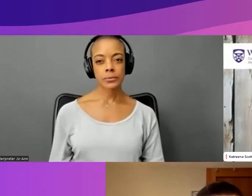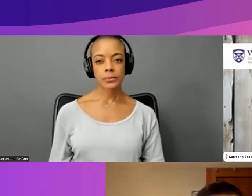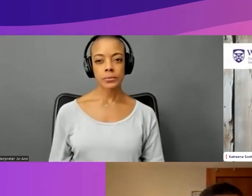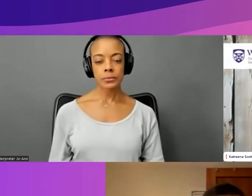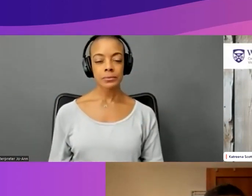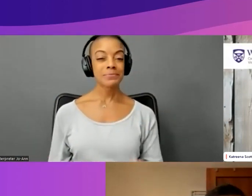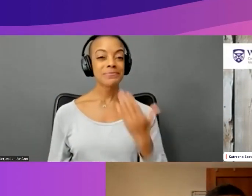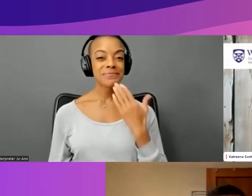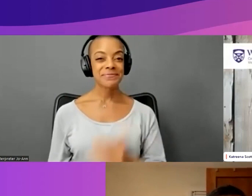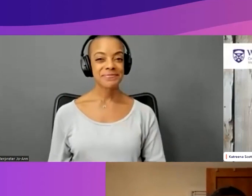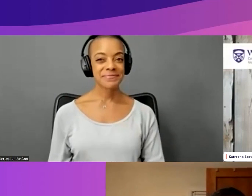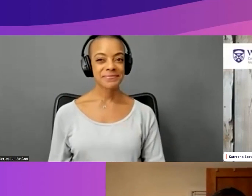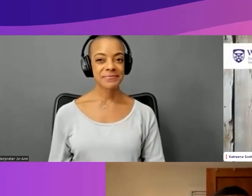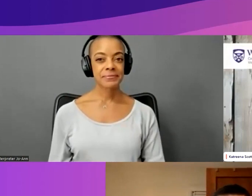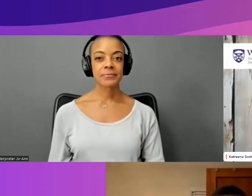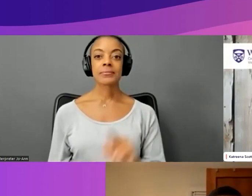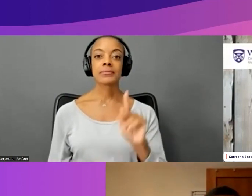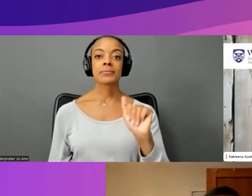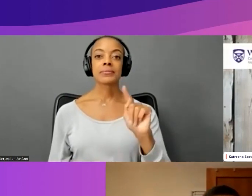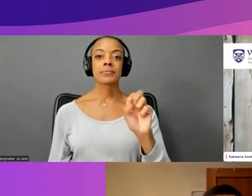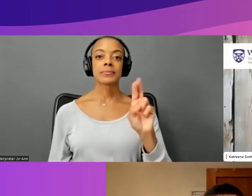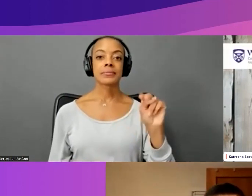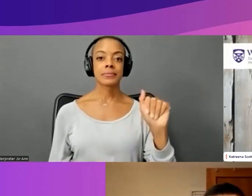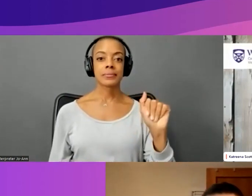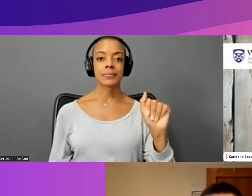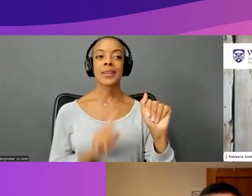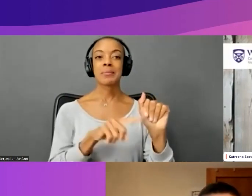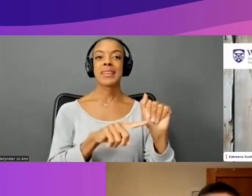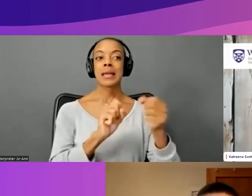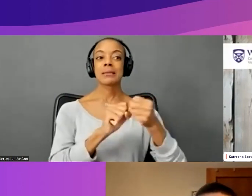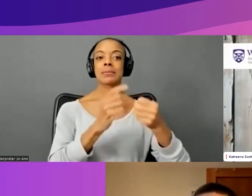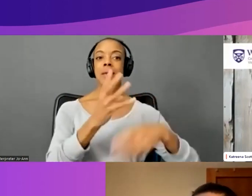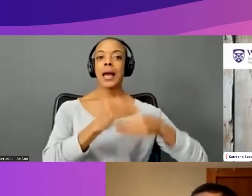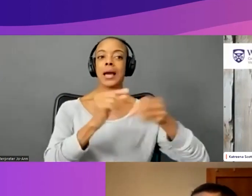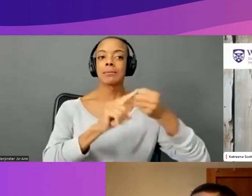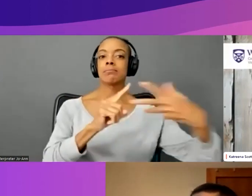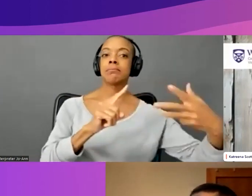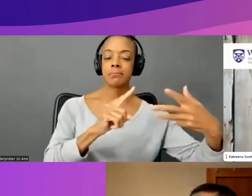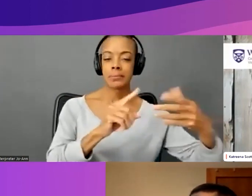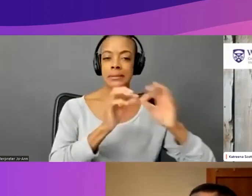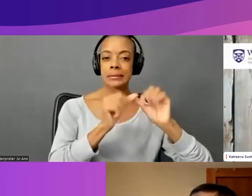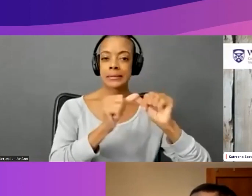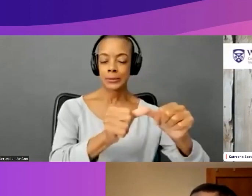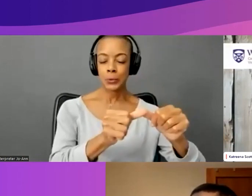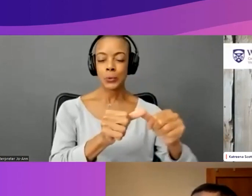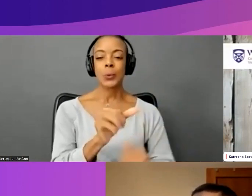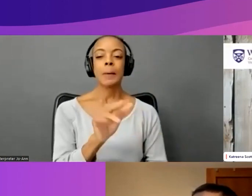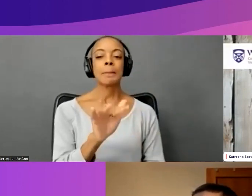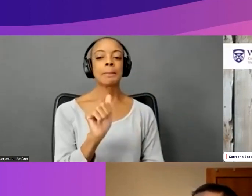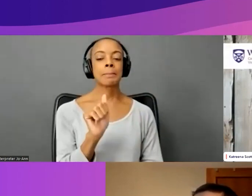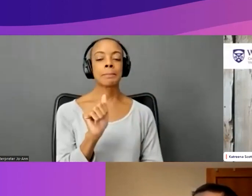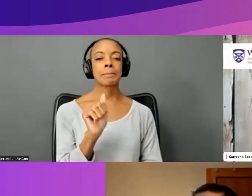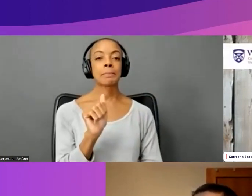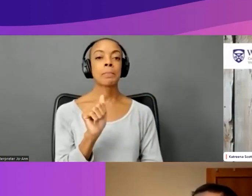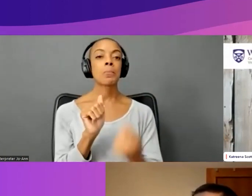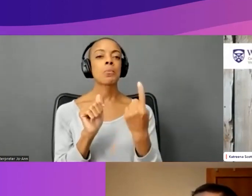Thank you. Yeah, Samira, I'm going to have you kind of continue a little bit from that thought, because one of the